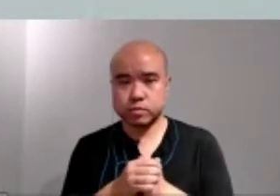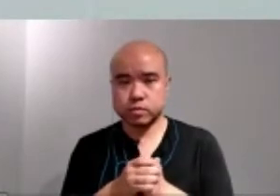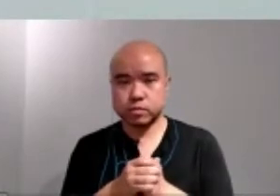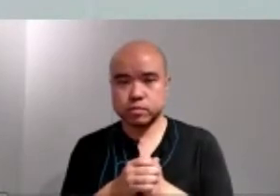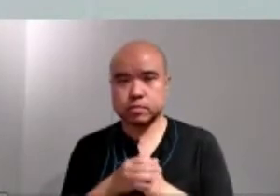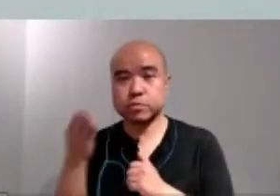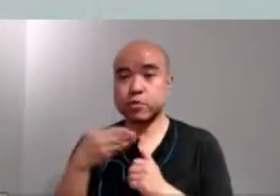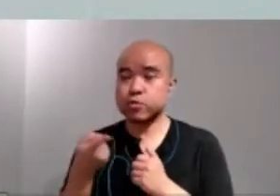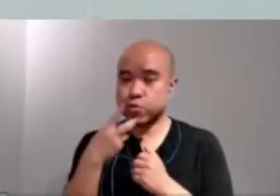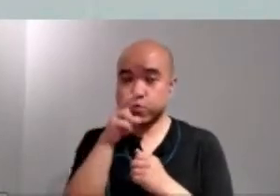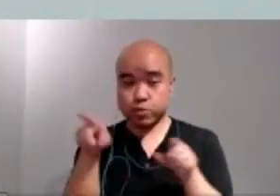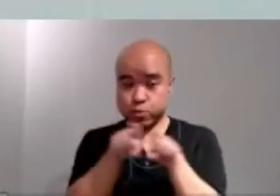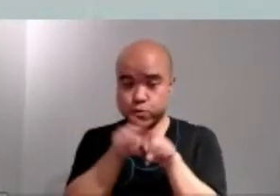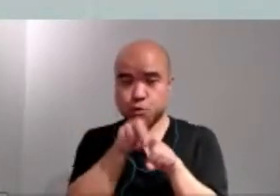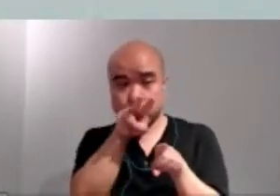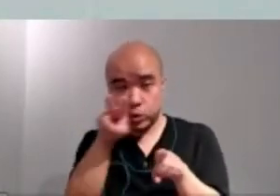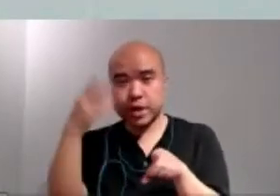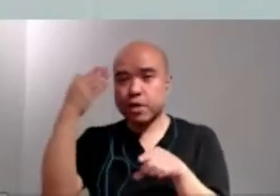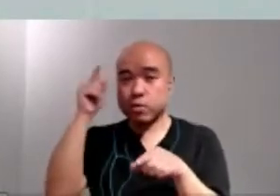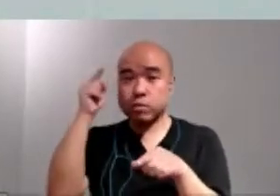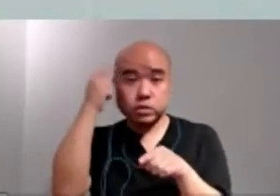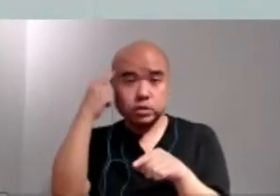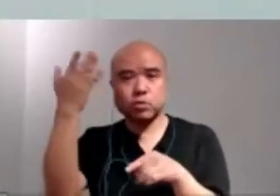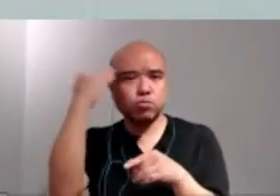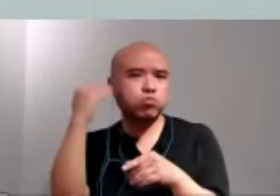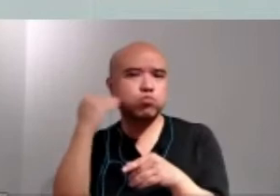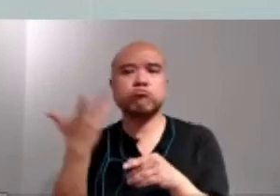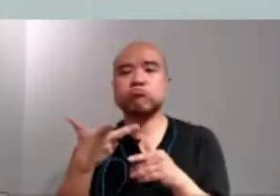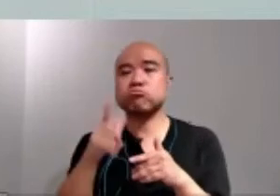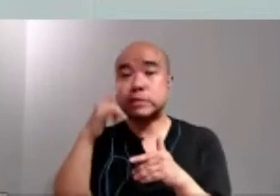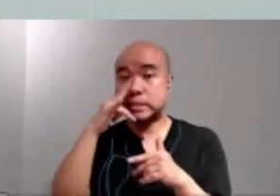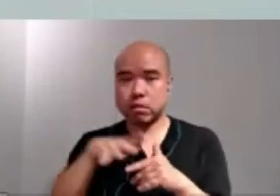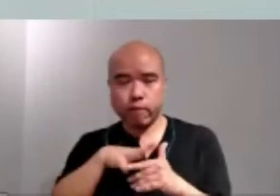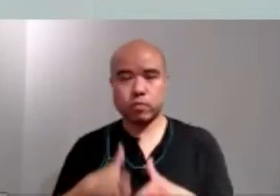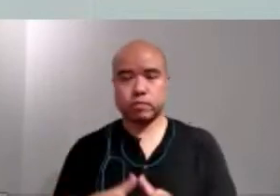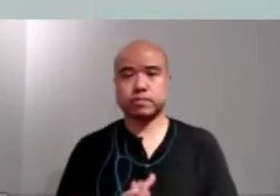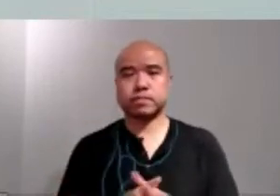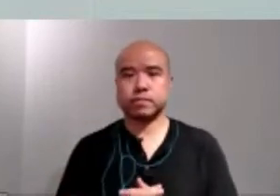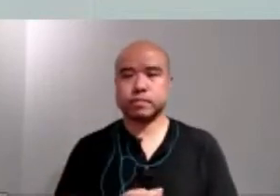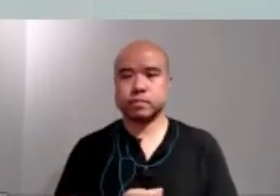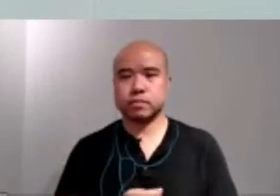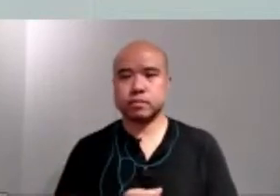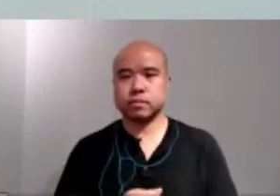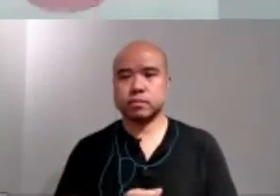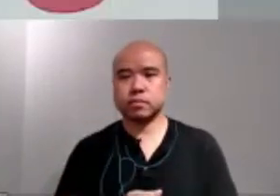me. So now I'm going to start my presentation and I'm going to share my.